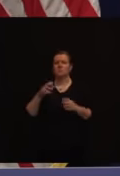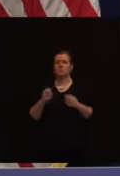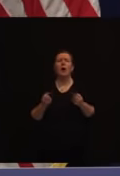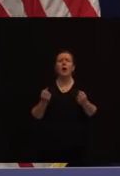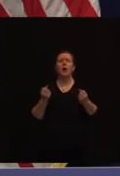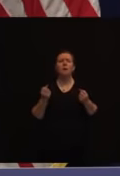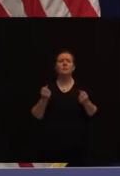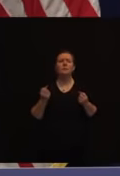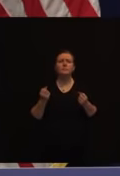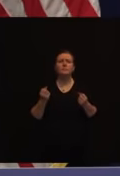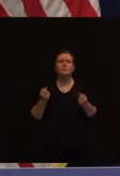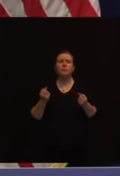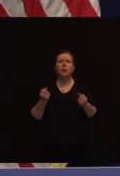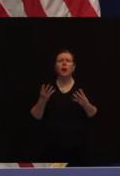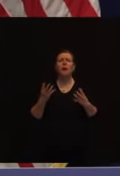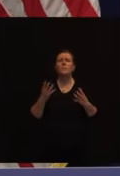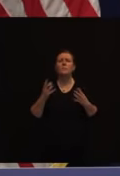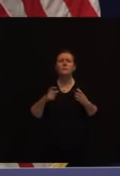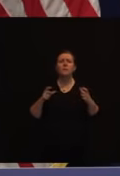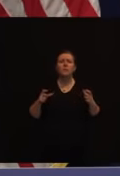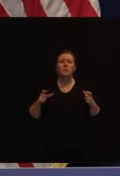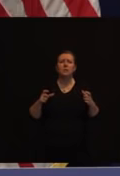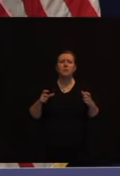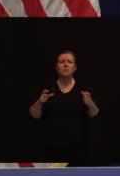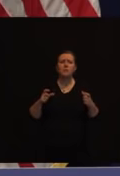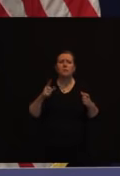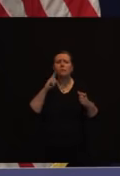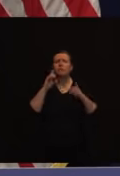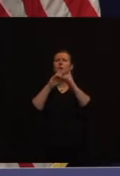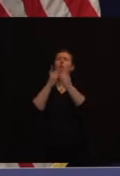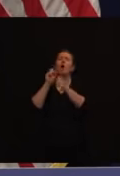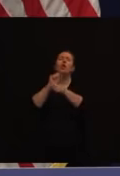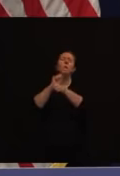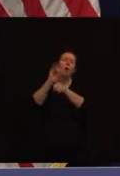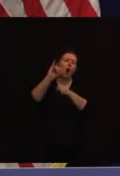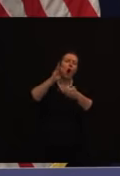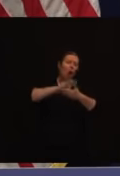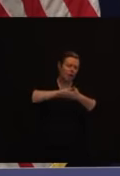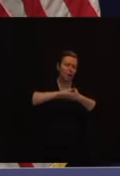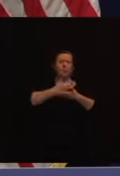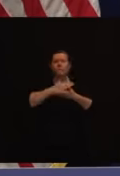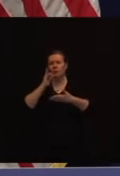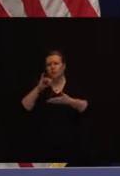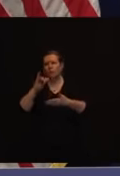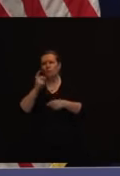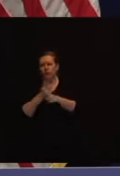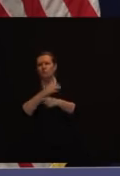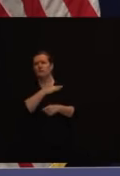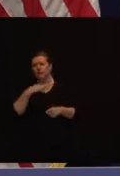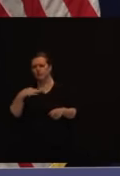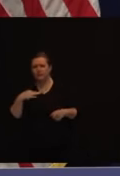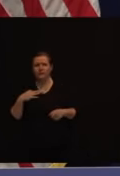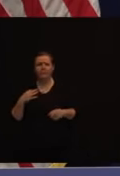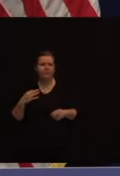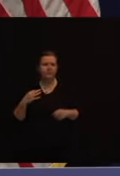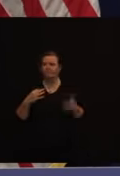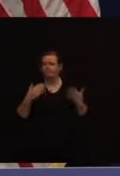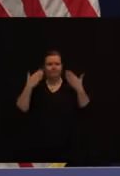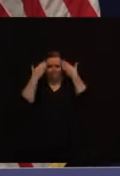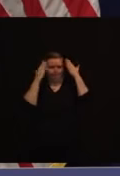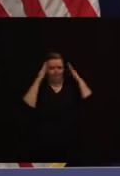ground and or computers, laptops? We'd have to follow up with you, Matt. We'll come back to you on that, if that's okay. And